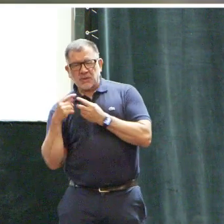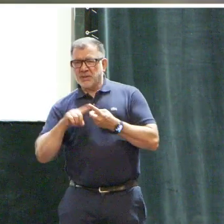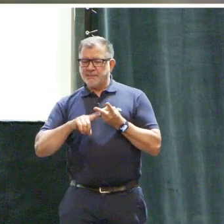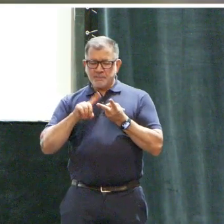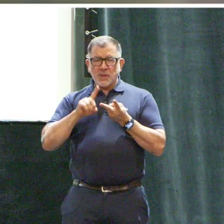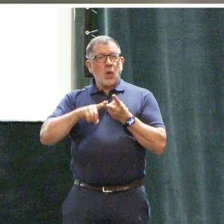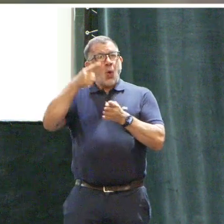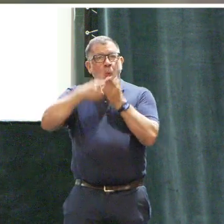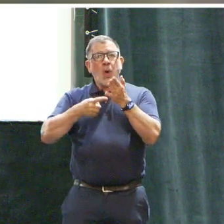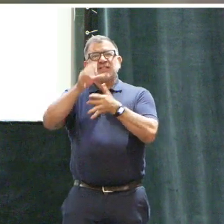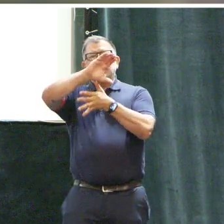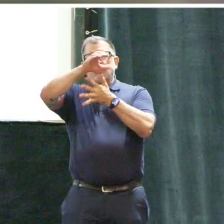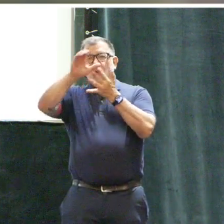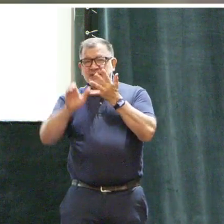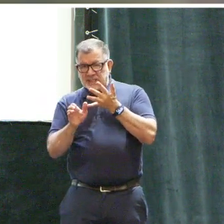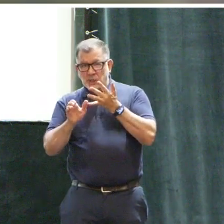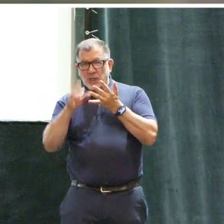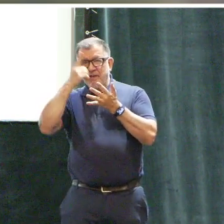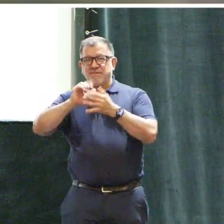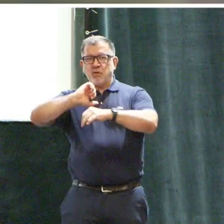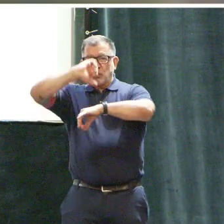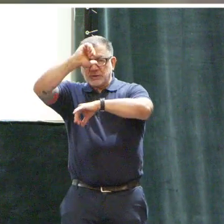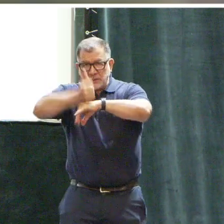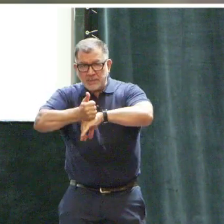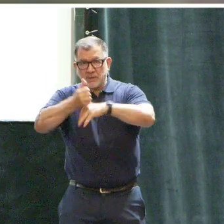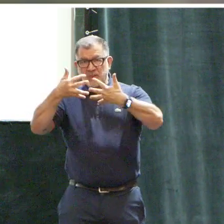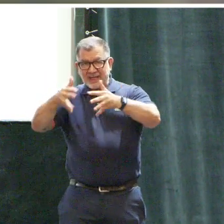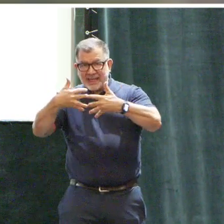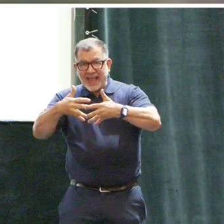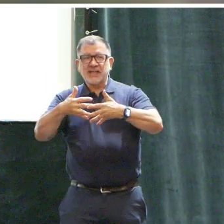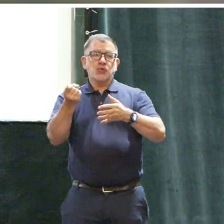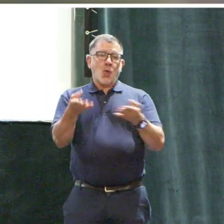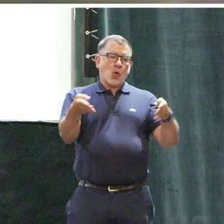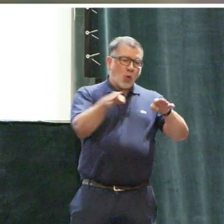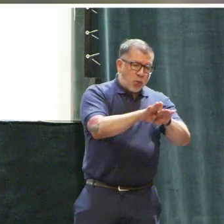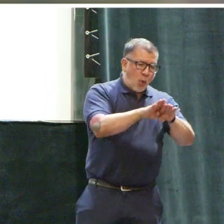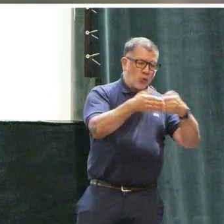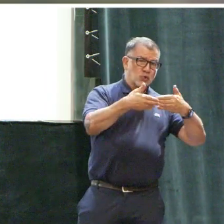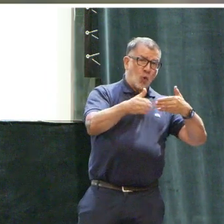for beginning to deploy or close off openings?